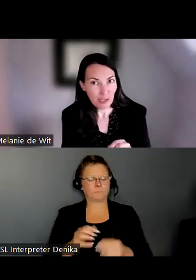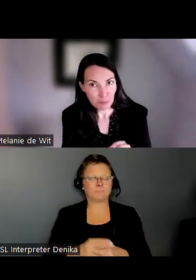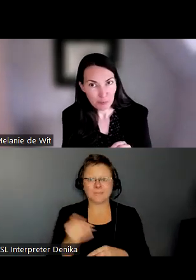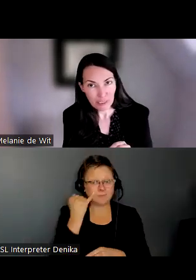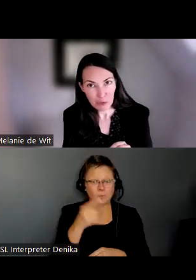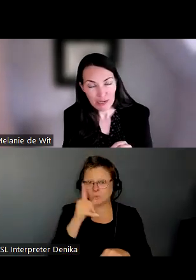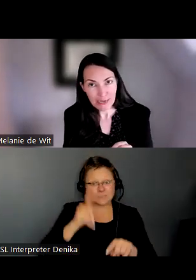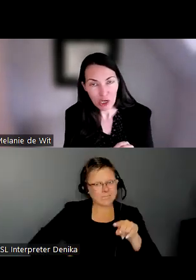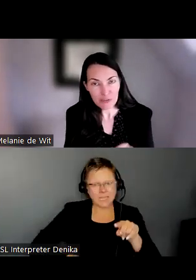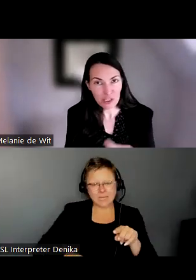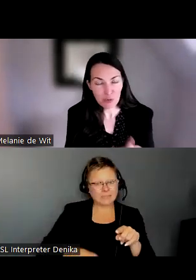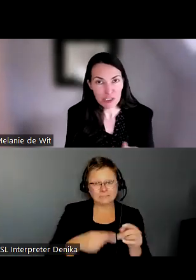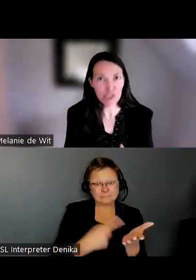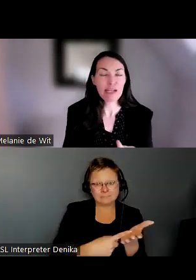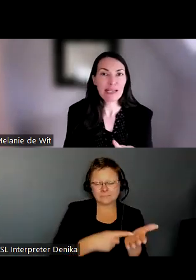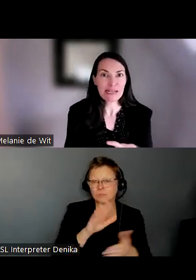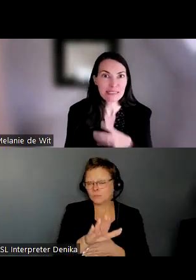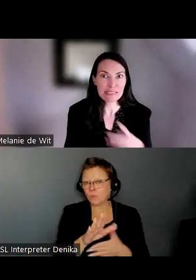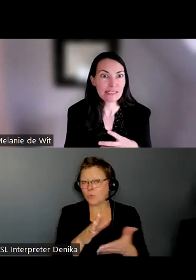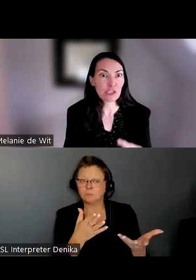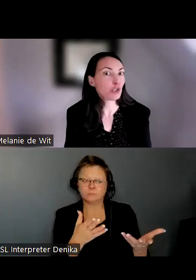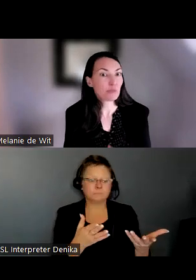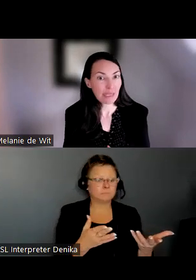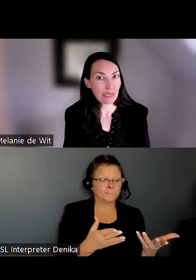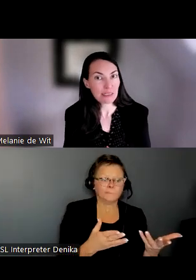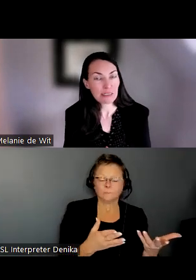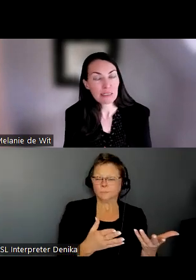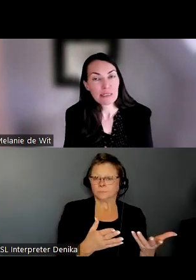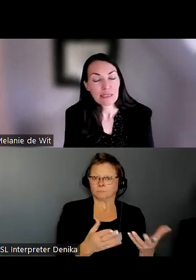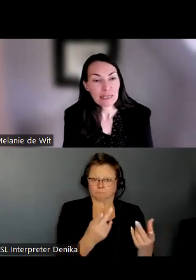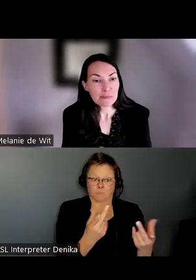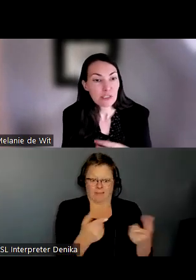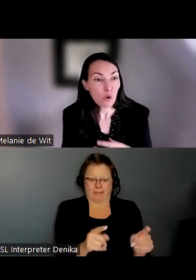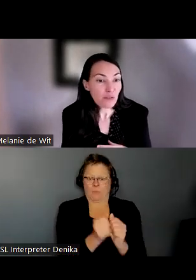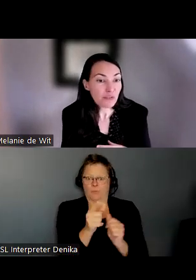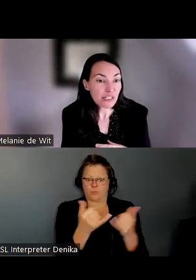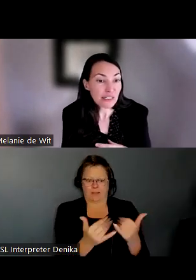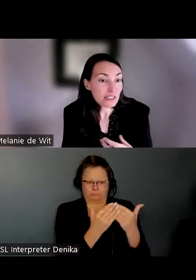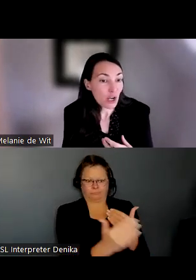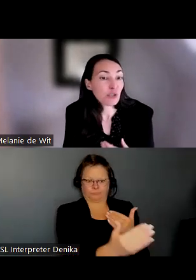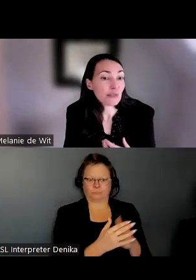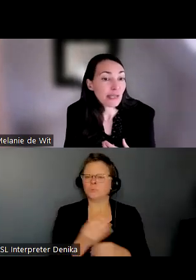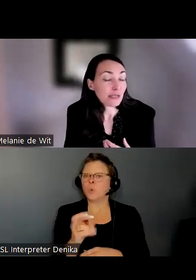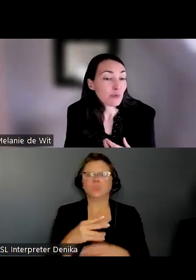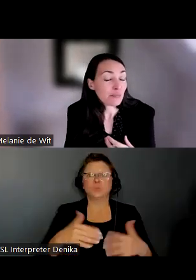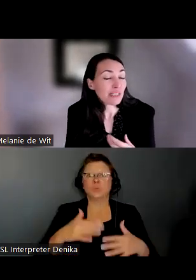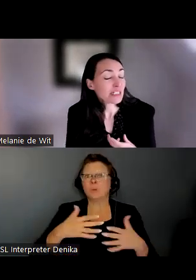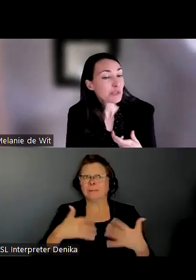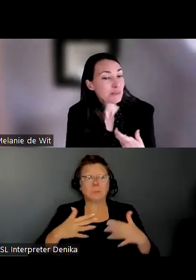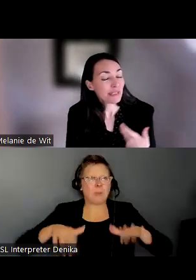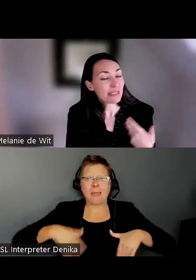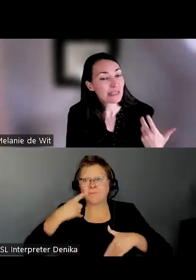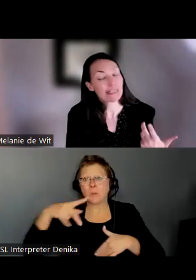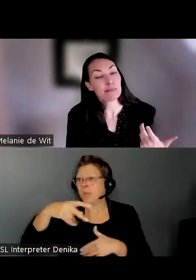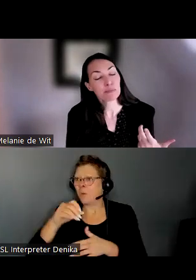don't have a POA. Often the question I get asked is it too late? So often it's not too late, right? Because you